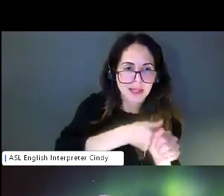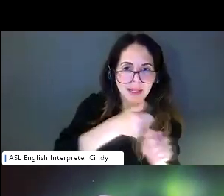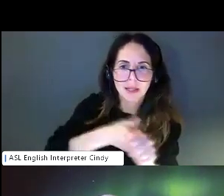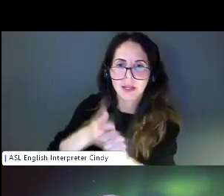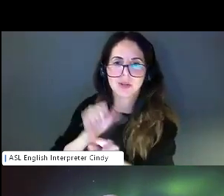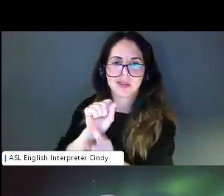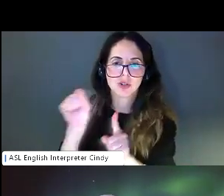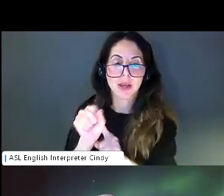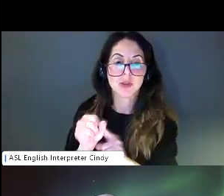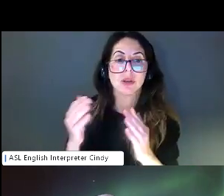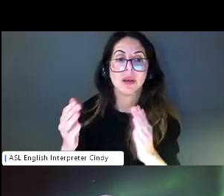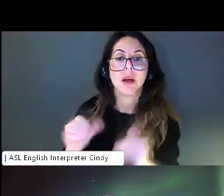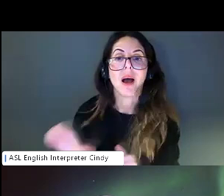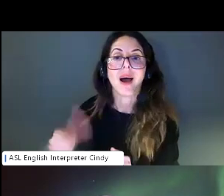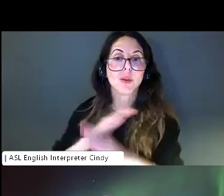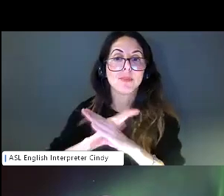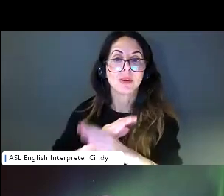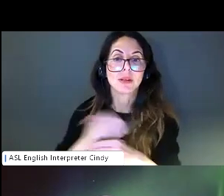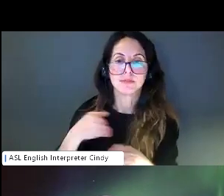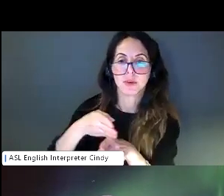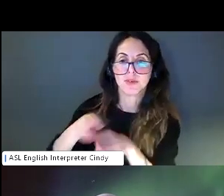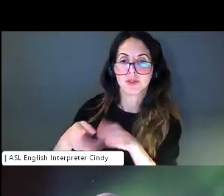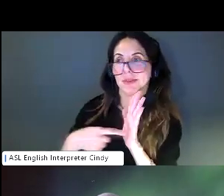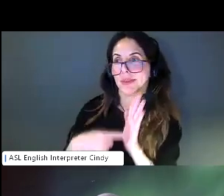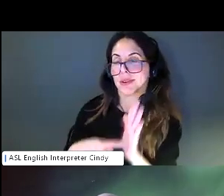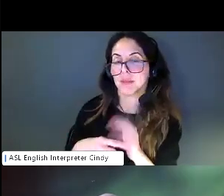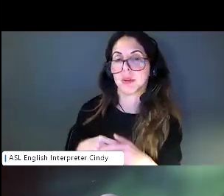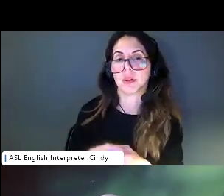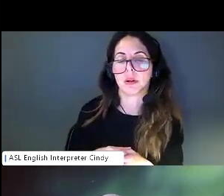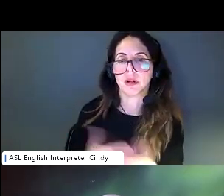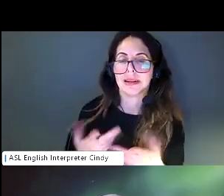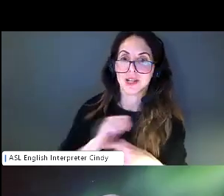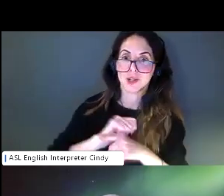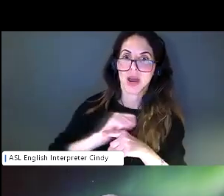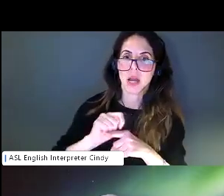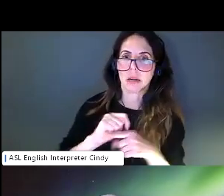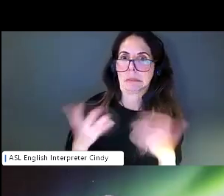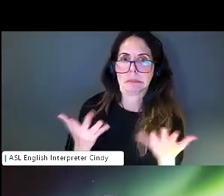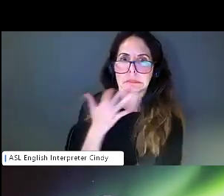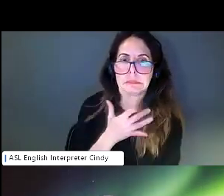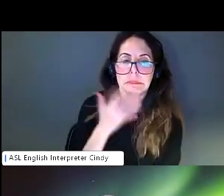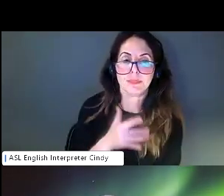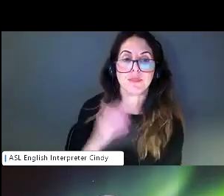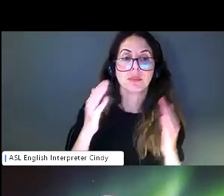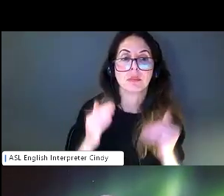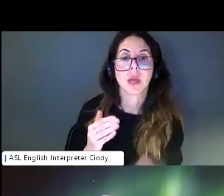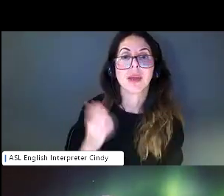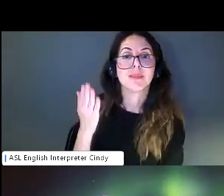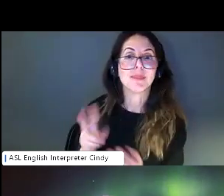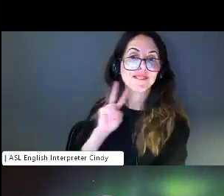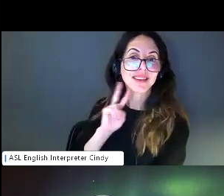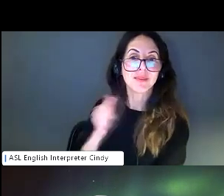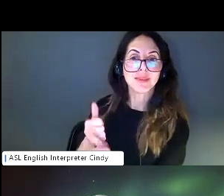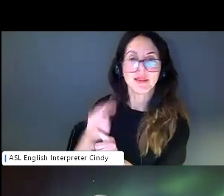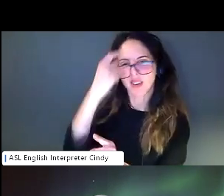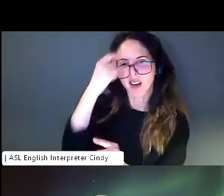then professional barriers included not having enough training. And then cognitive challenges of the victim. And then